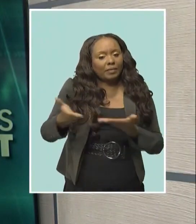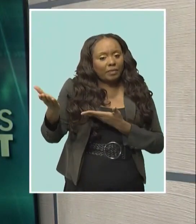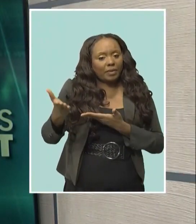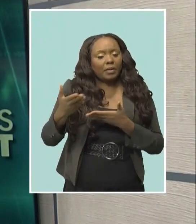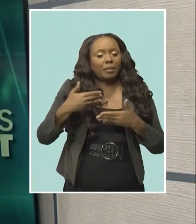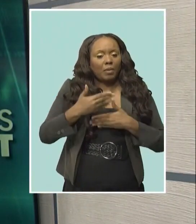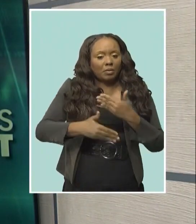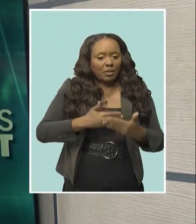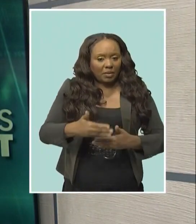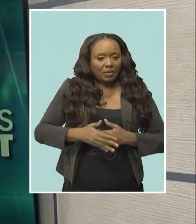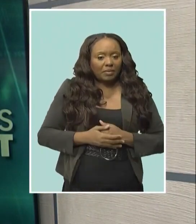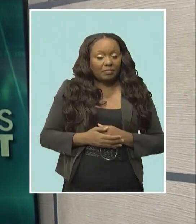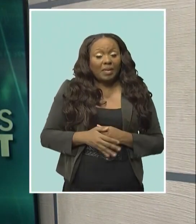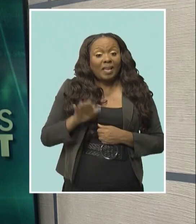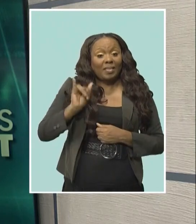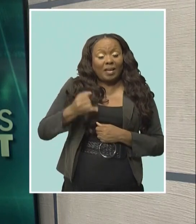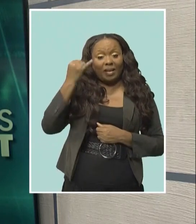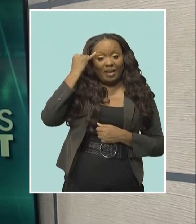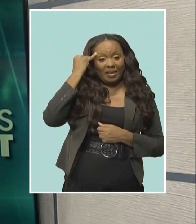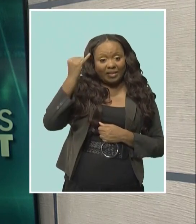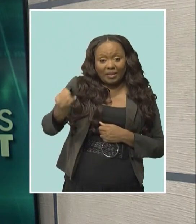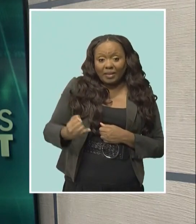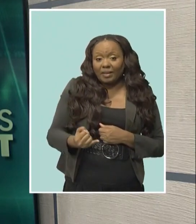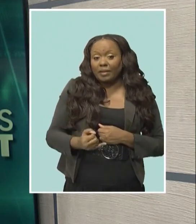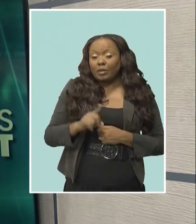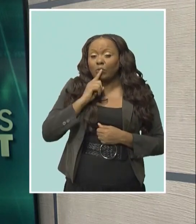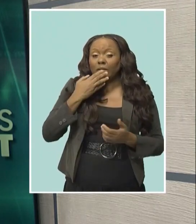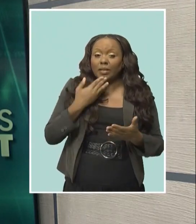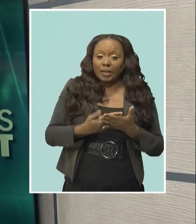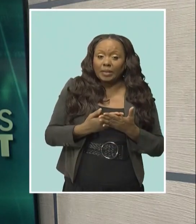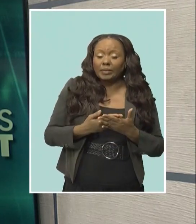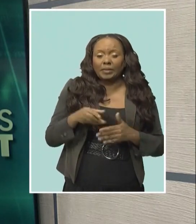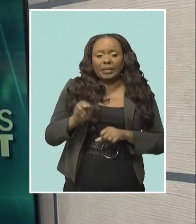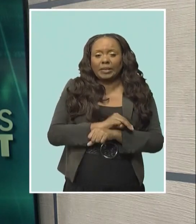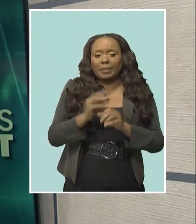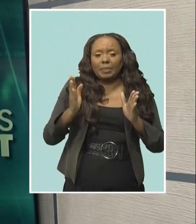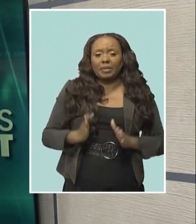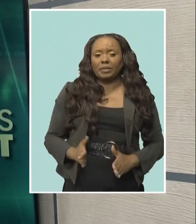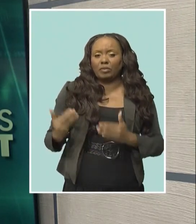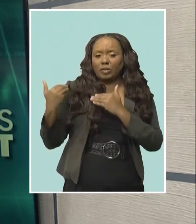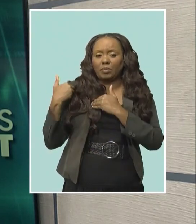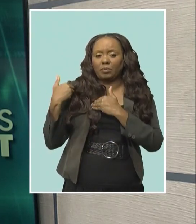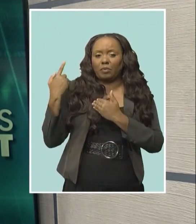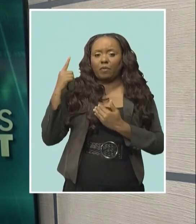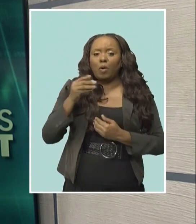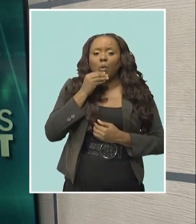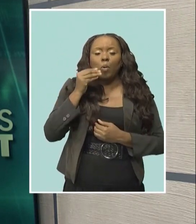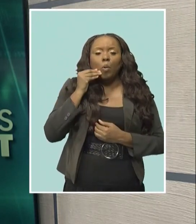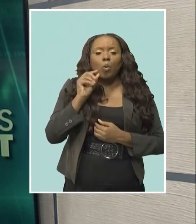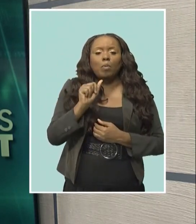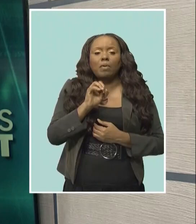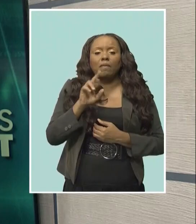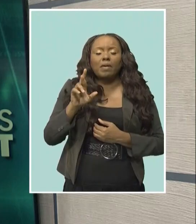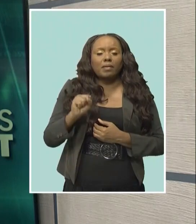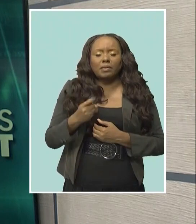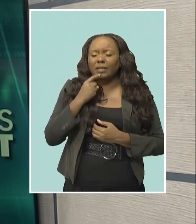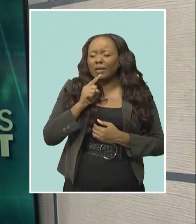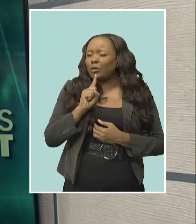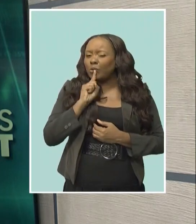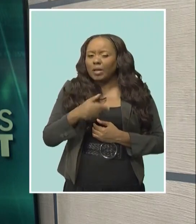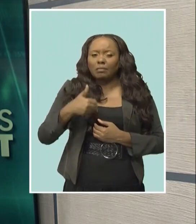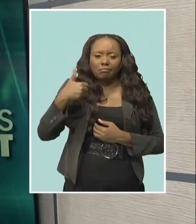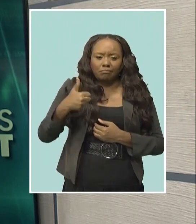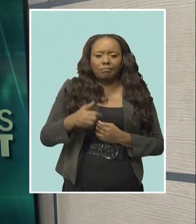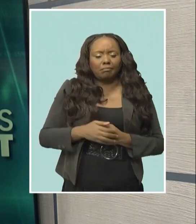been given the thumbs up from the Minister of Home Affairs and Information, Wilfred Abrams. He says the postal service must evolve with the